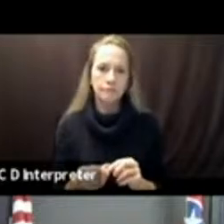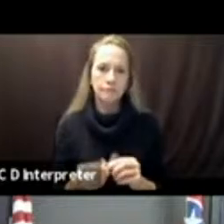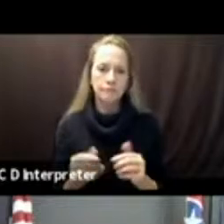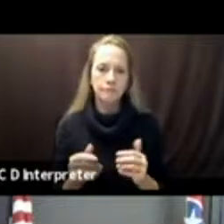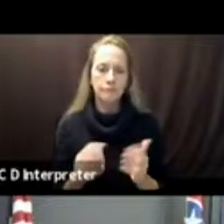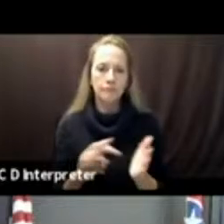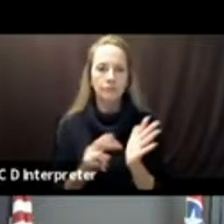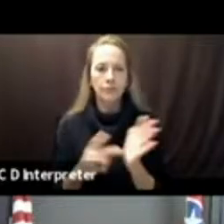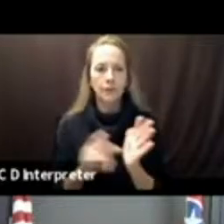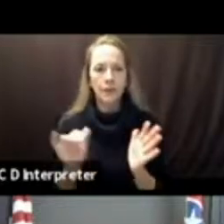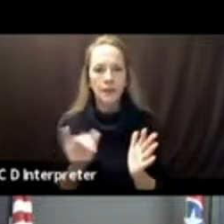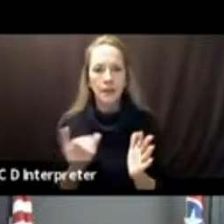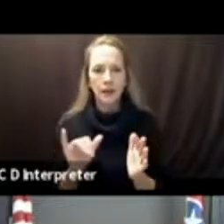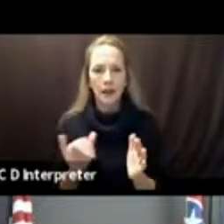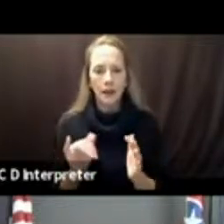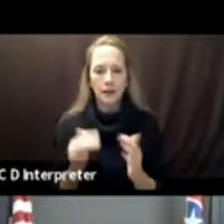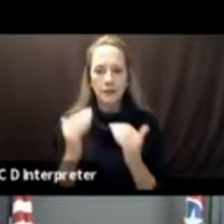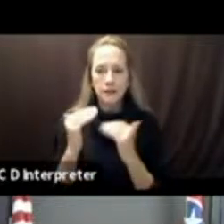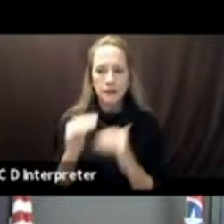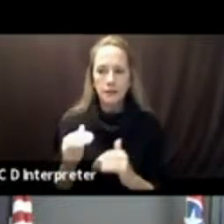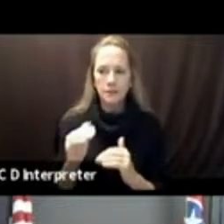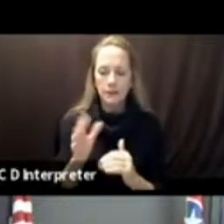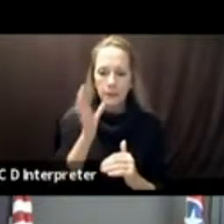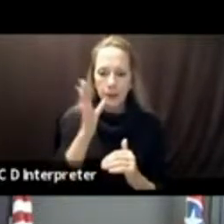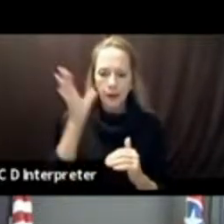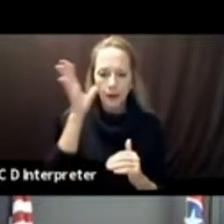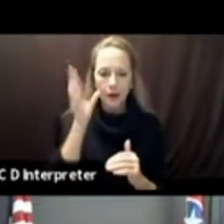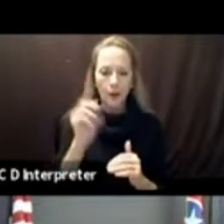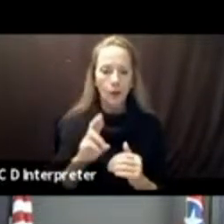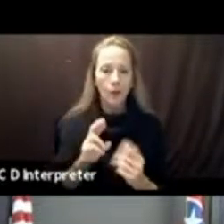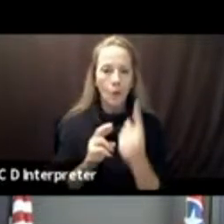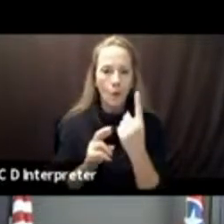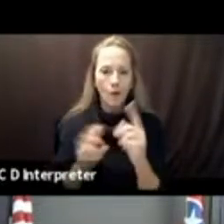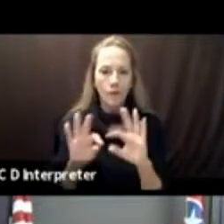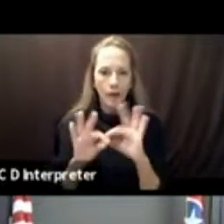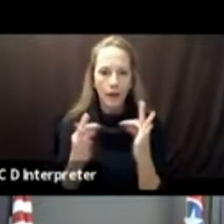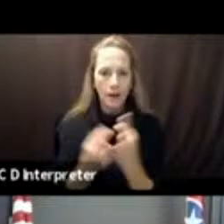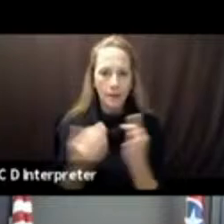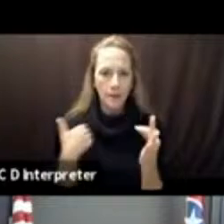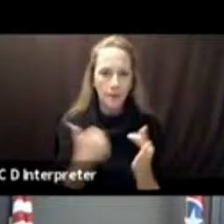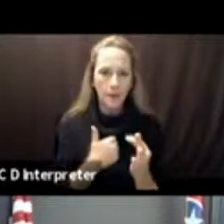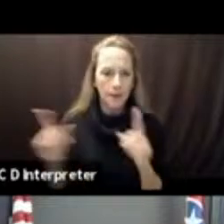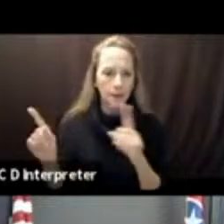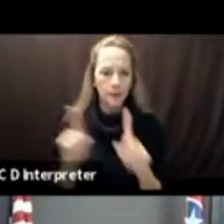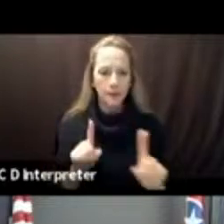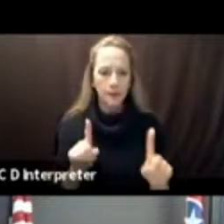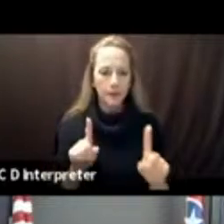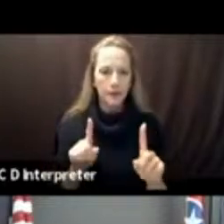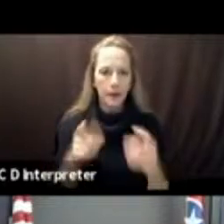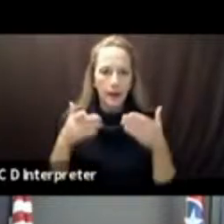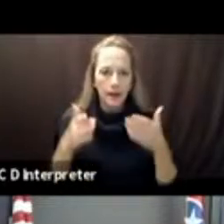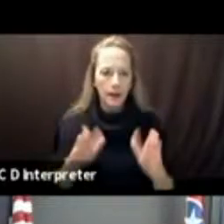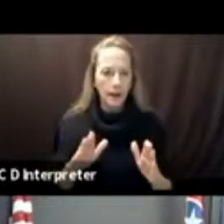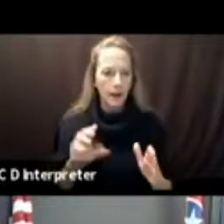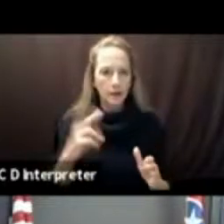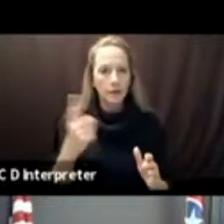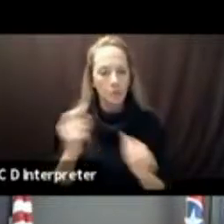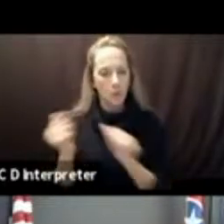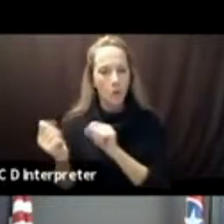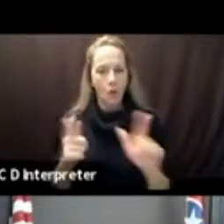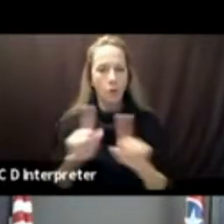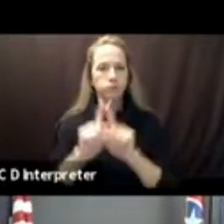parents or one family member or something like that. But everybody will be